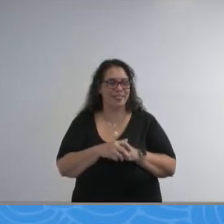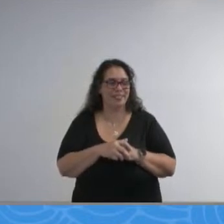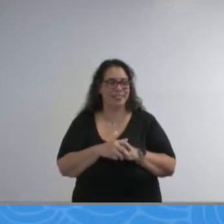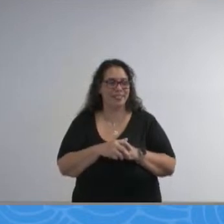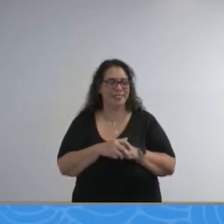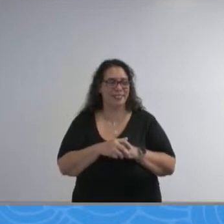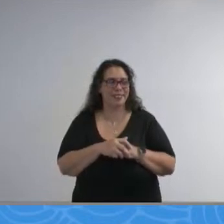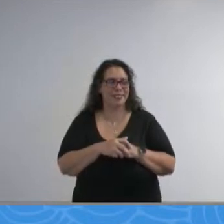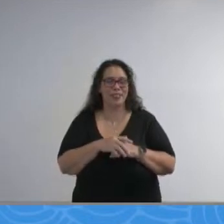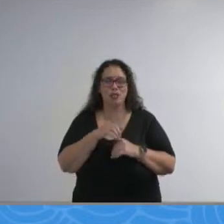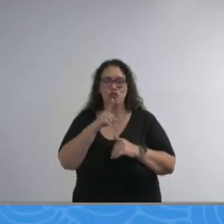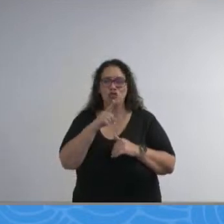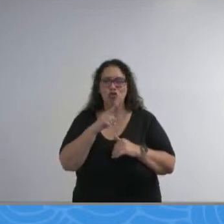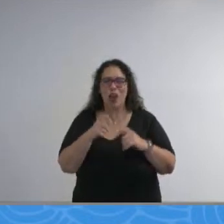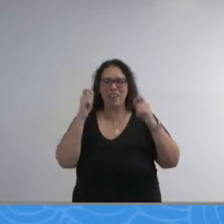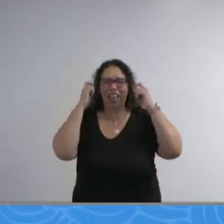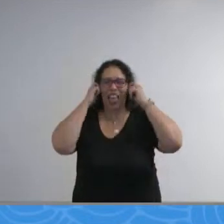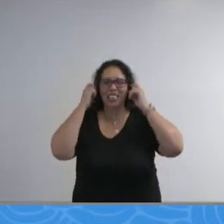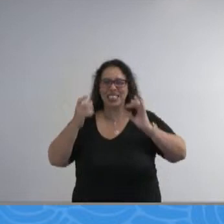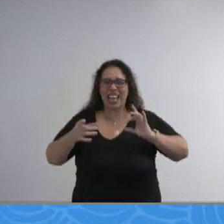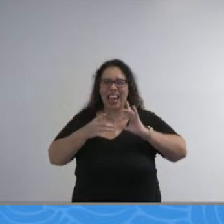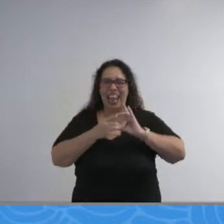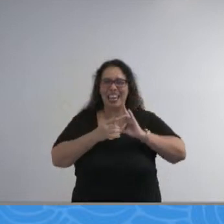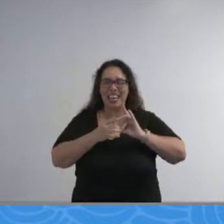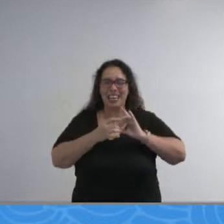Do you have headsets connected? Because I've done that.